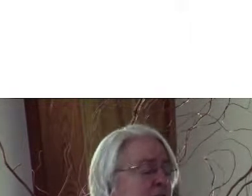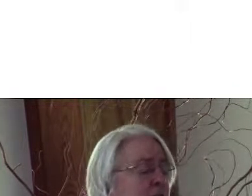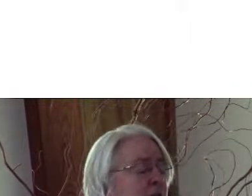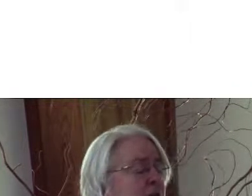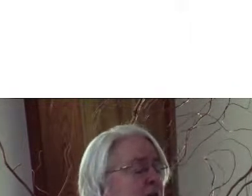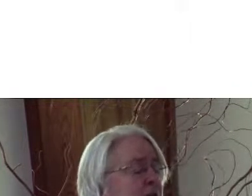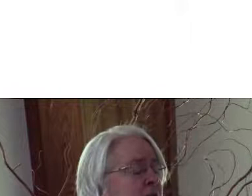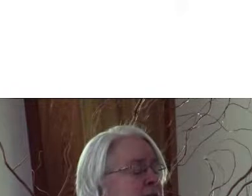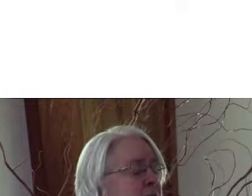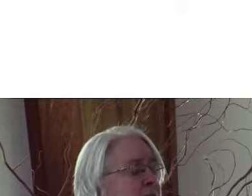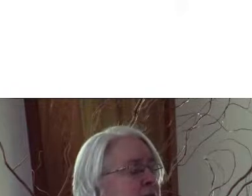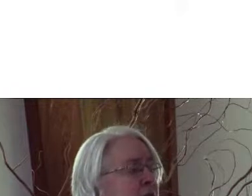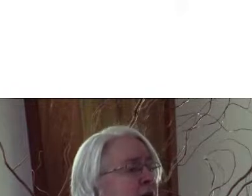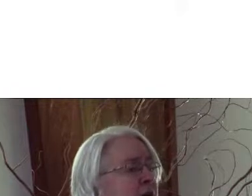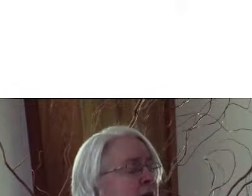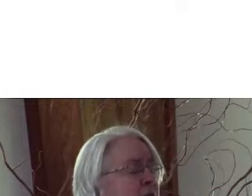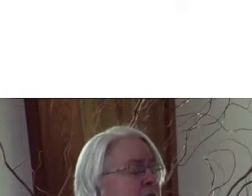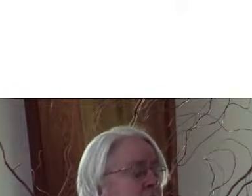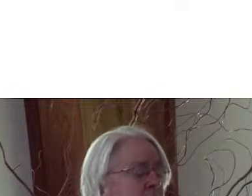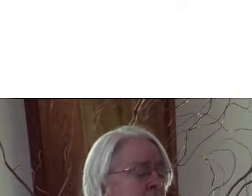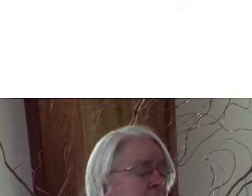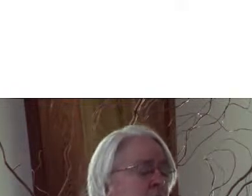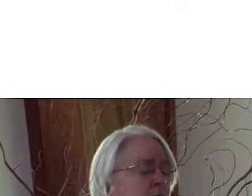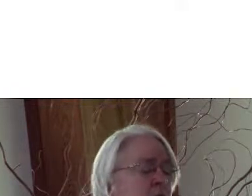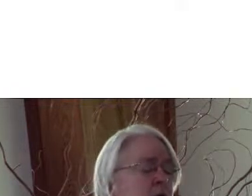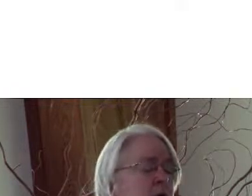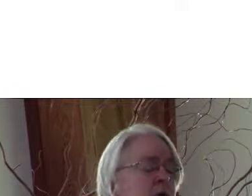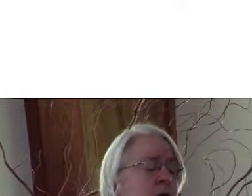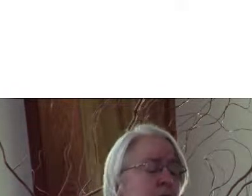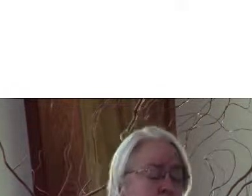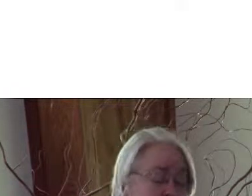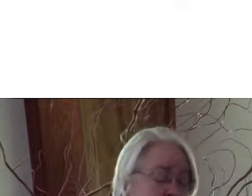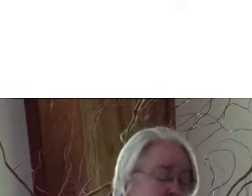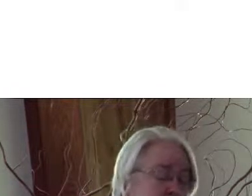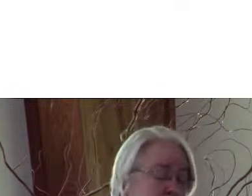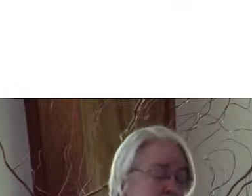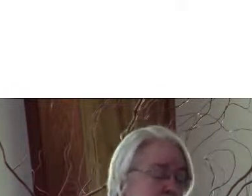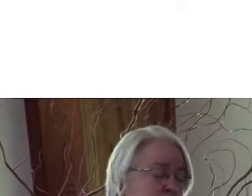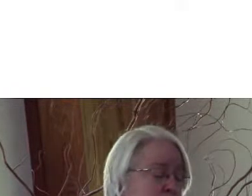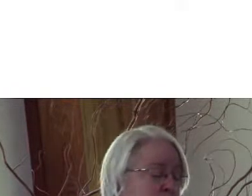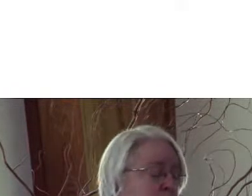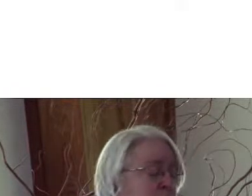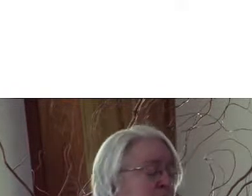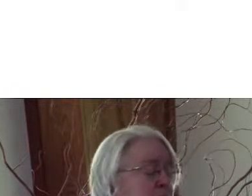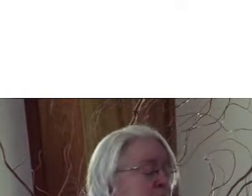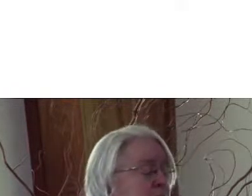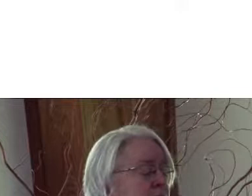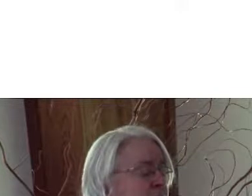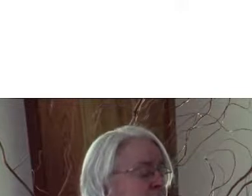Every night and every morn, some to